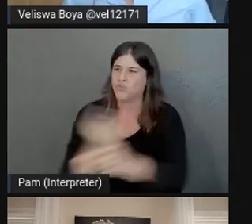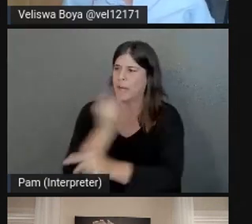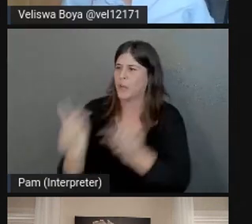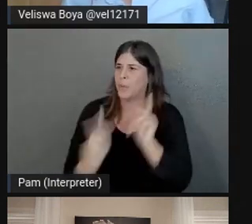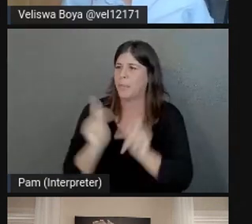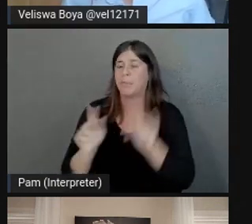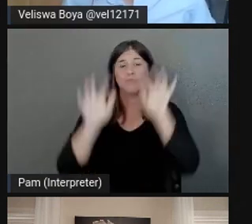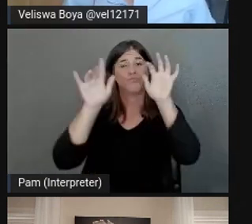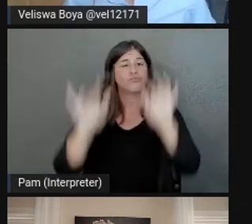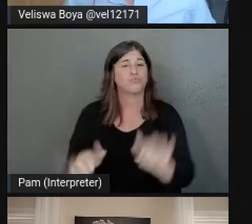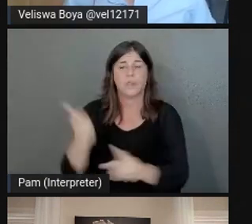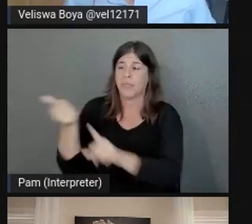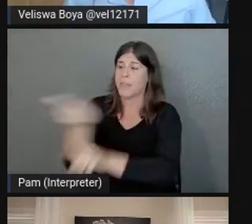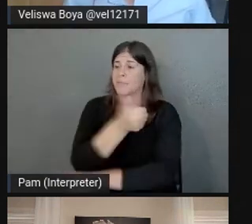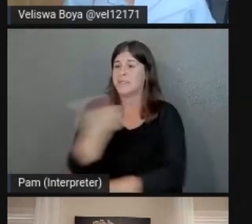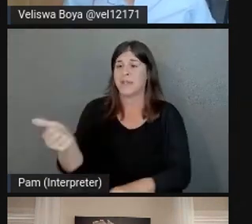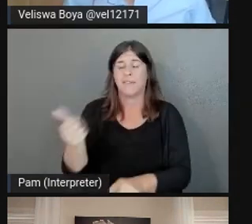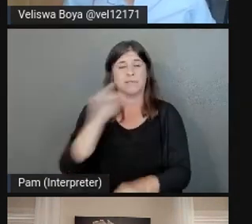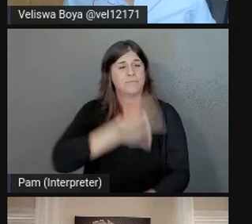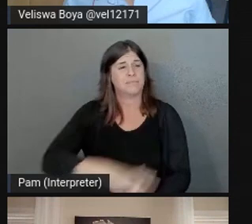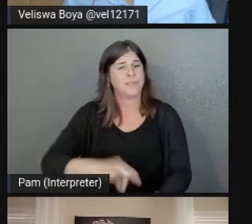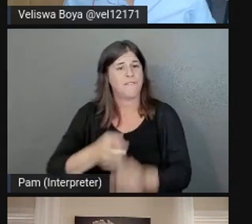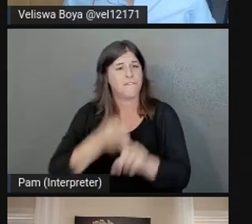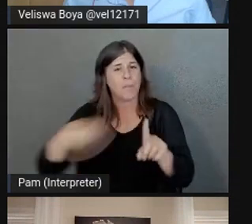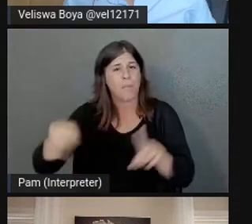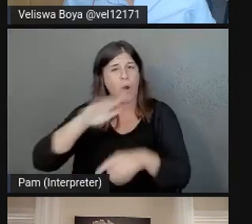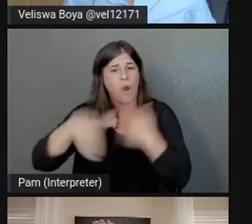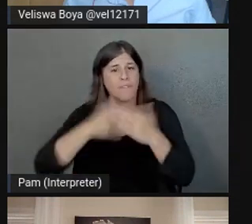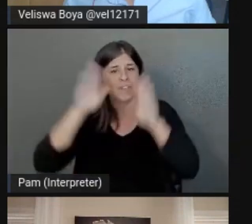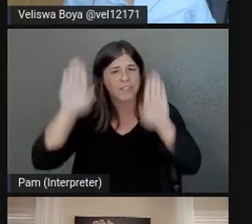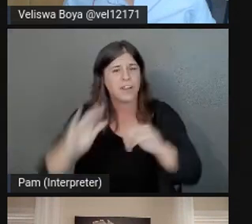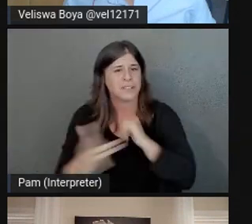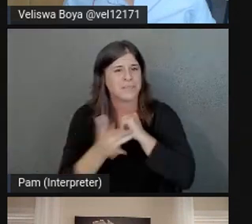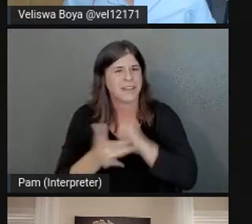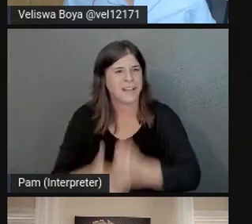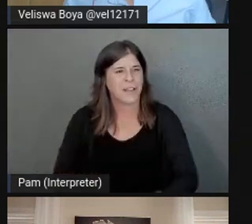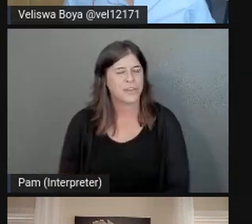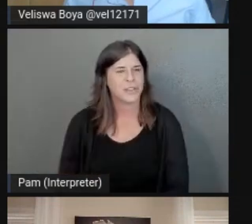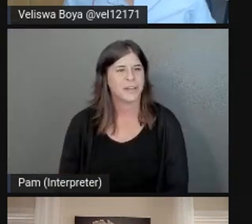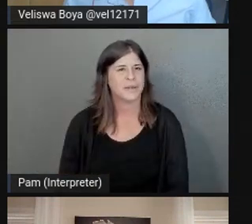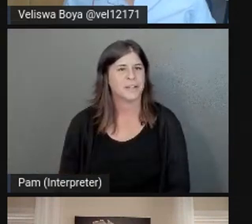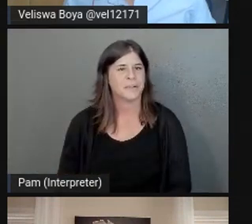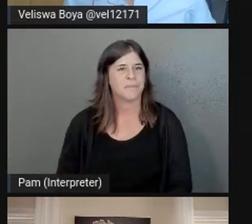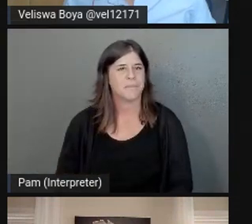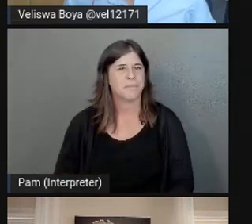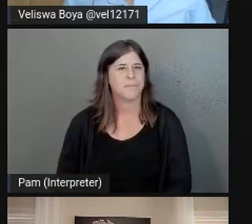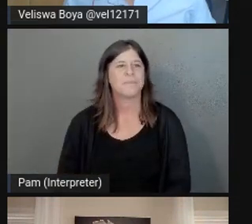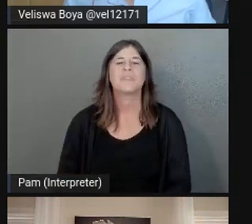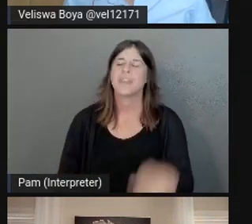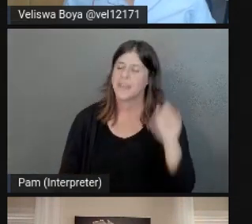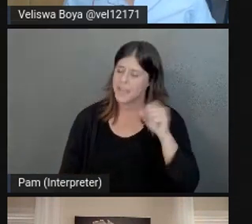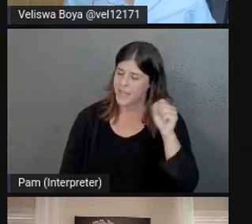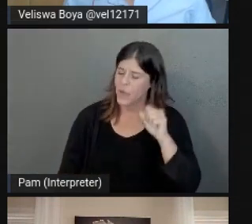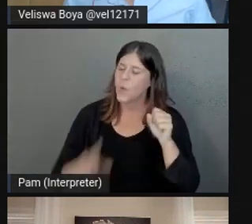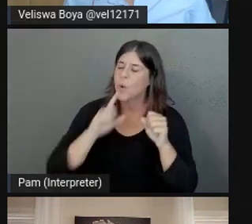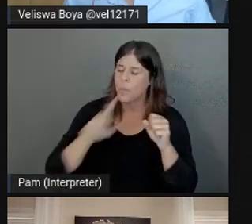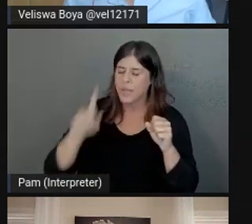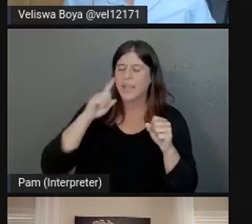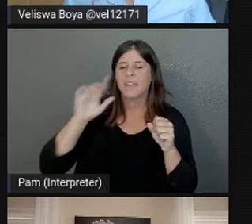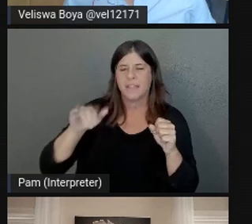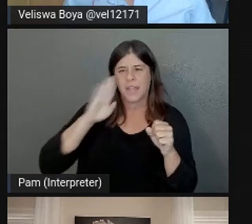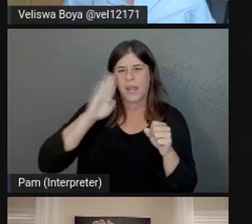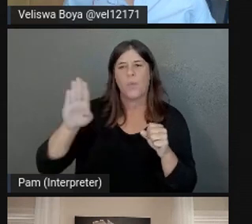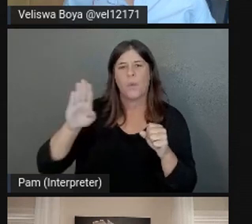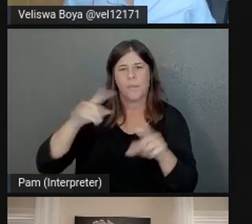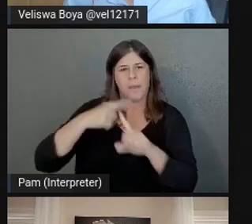all of this and get the benefits of all this awesome technology. Yeah, we really do think that it will be positive.